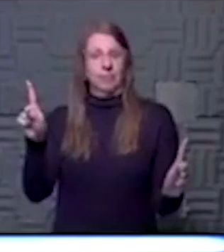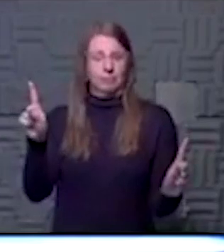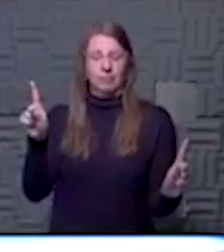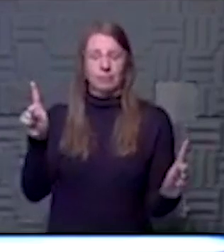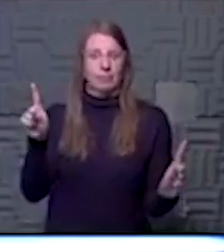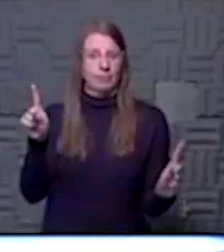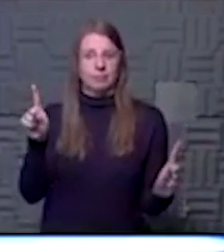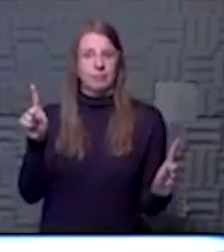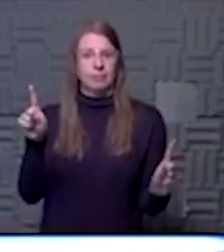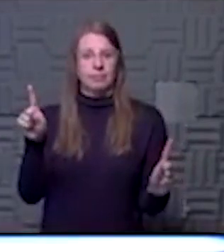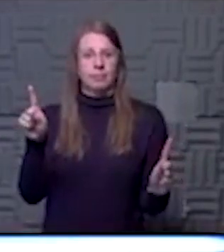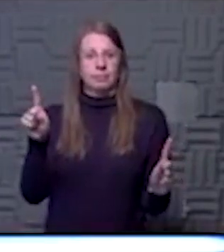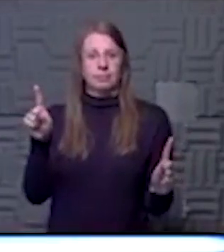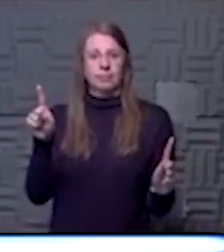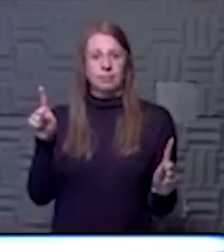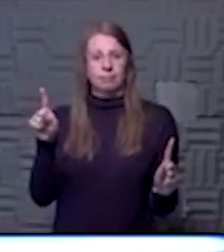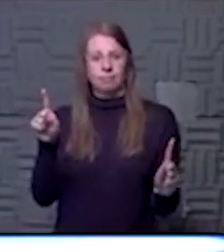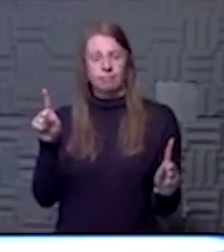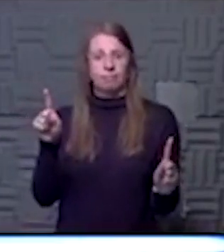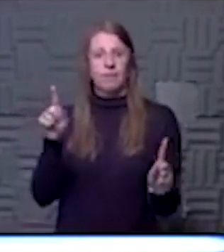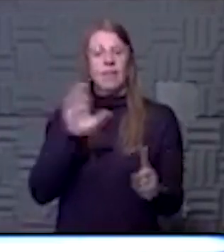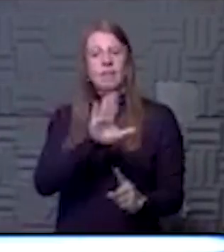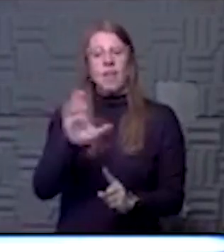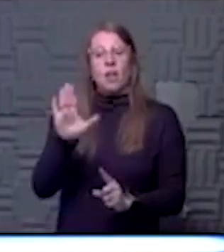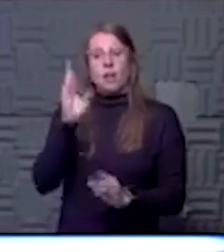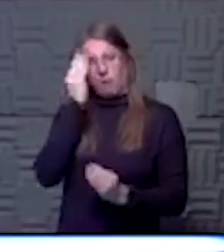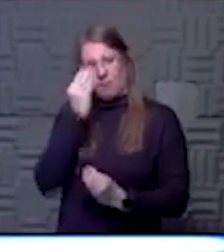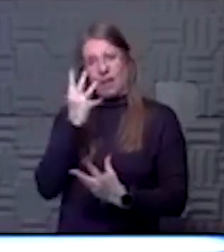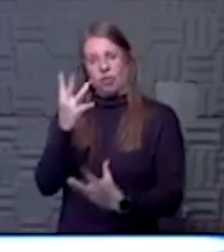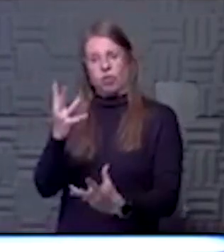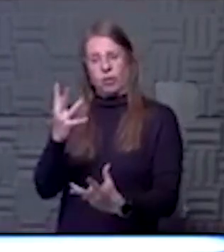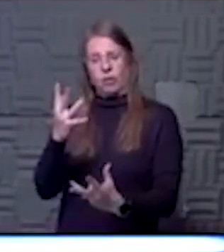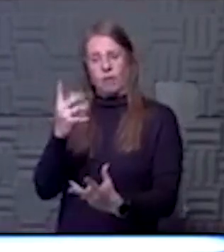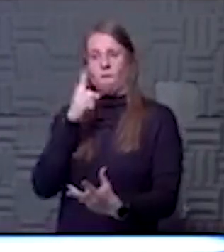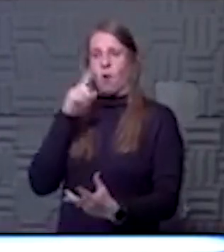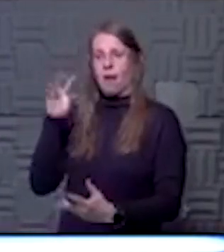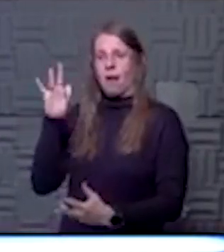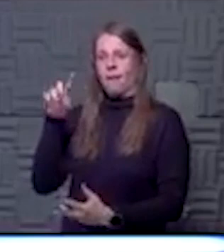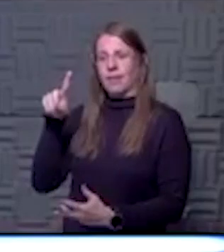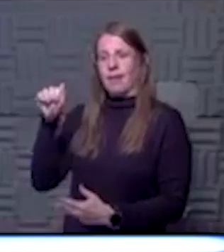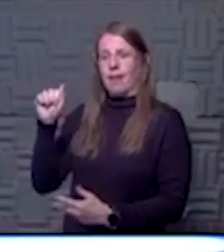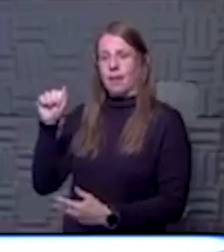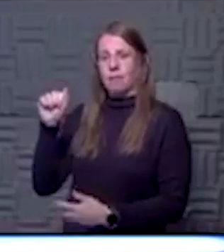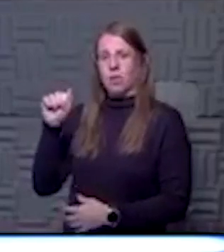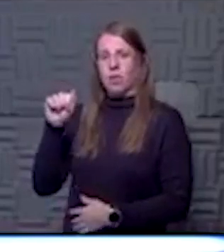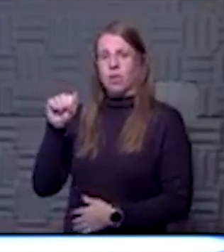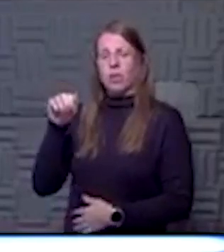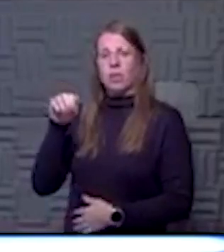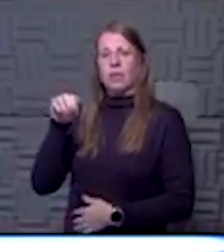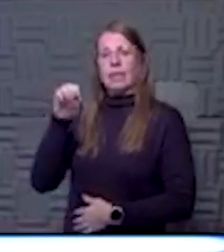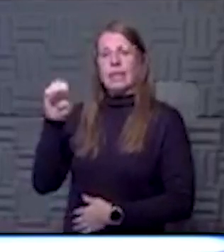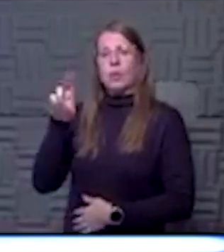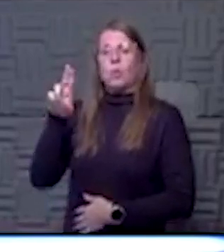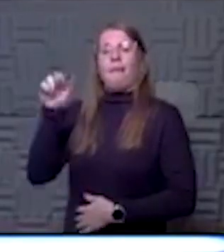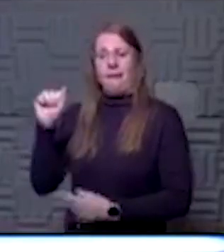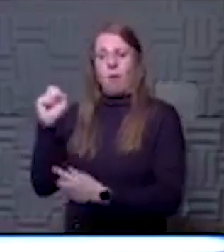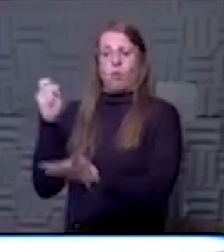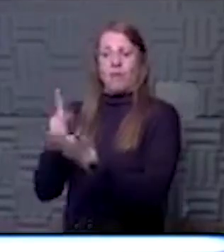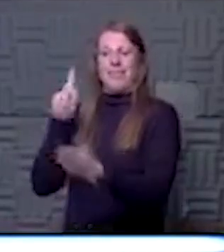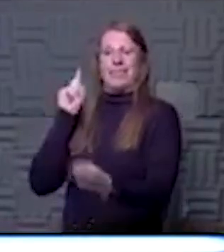to put their information forward for FDA EUA approval